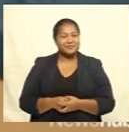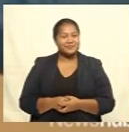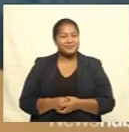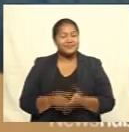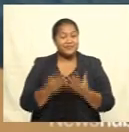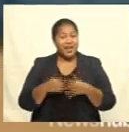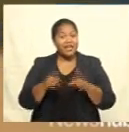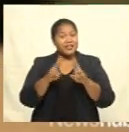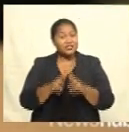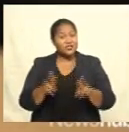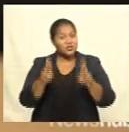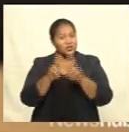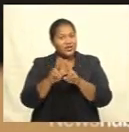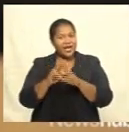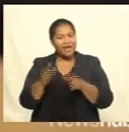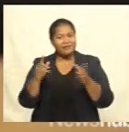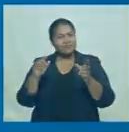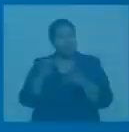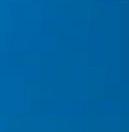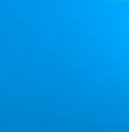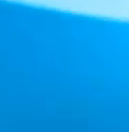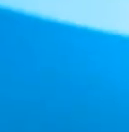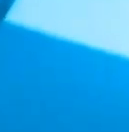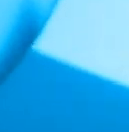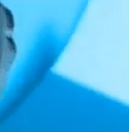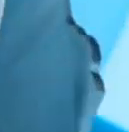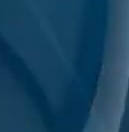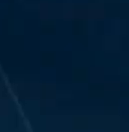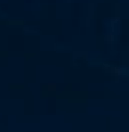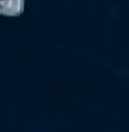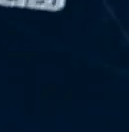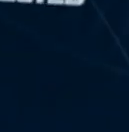UK sees improvements in cases.